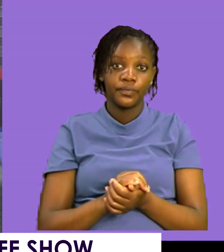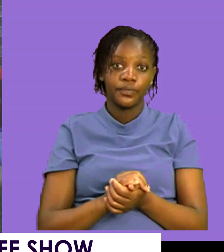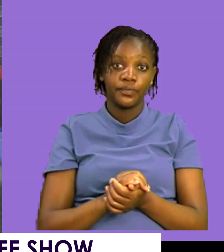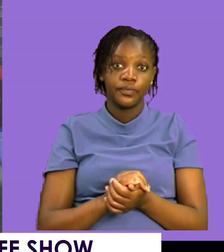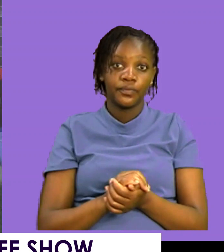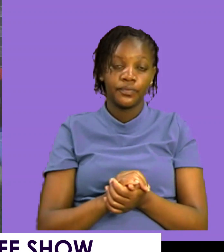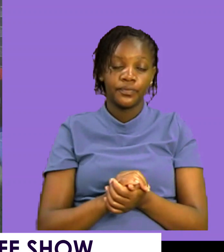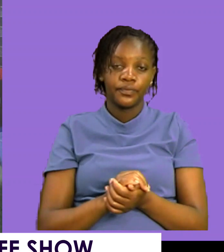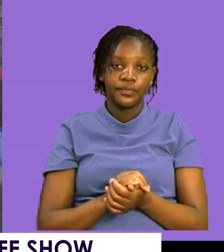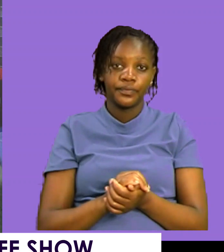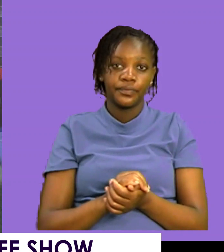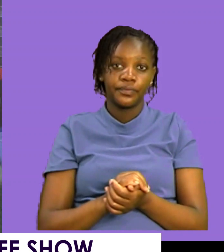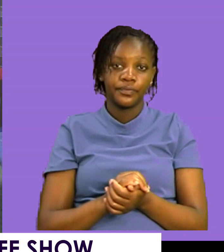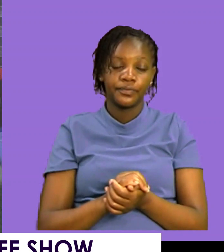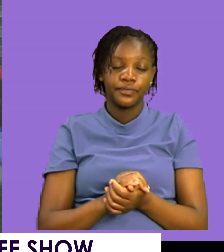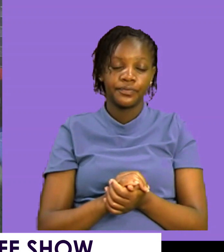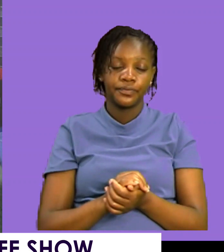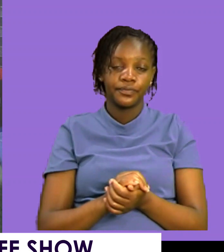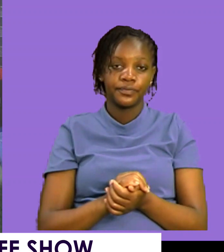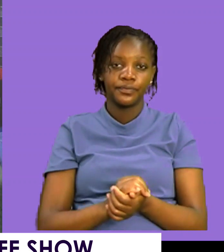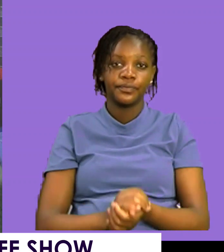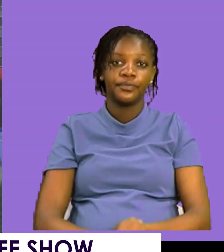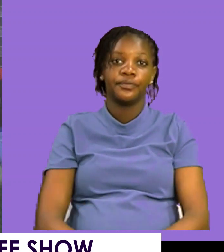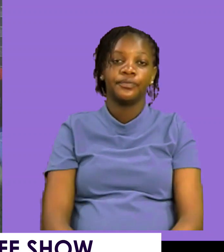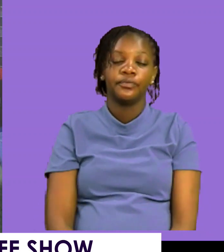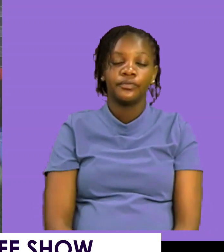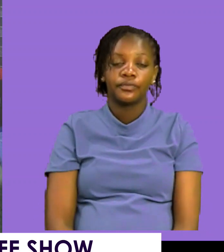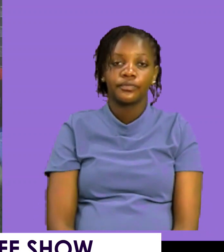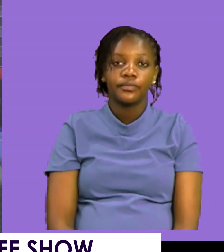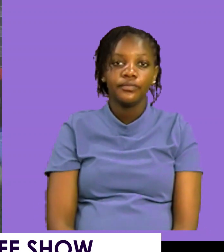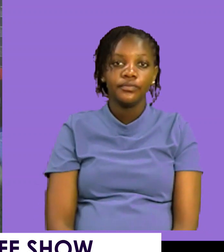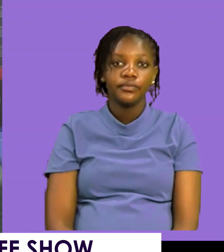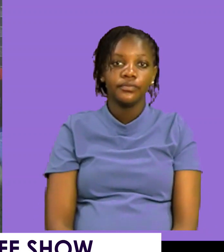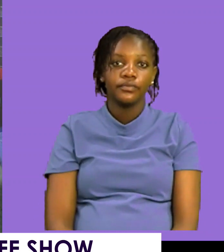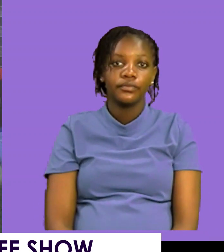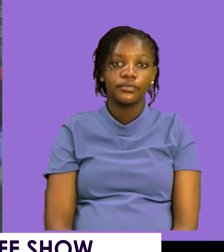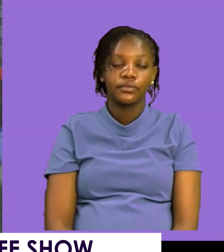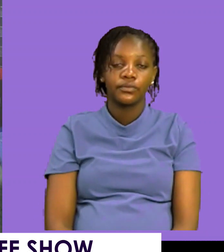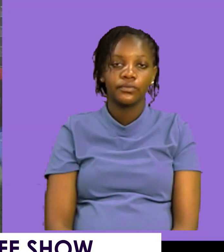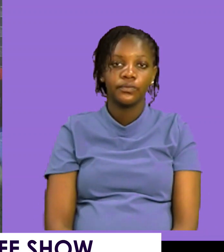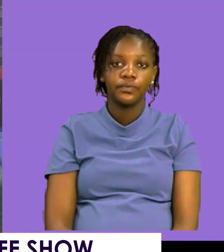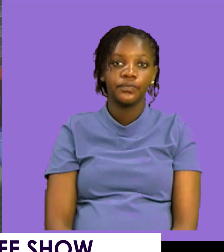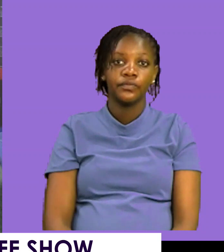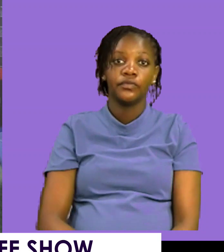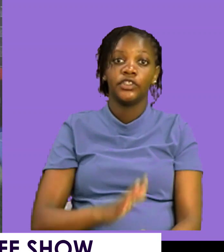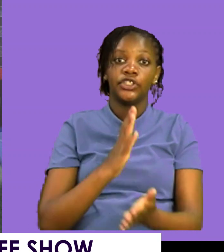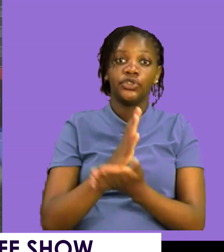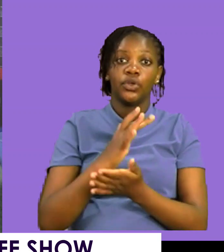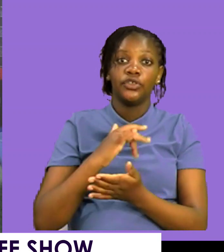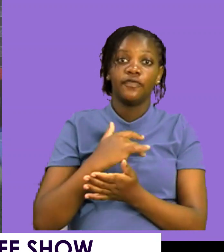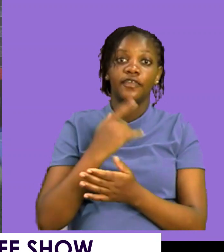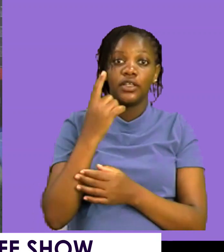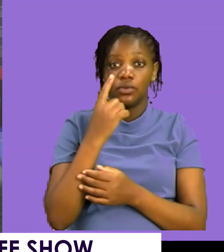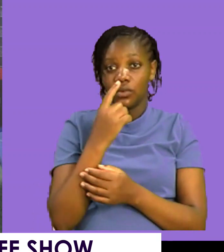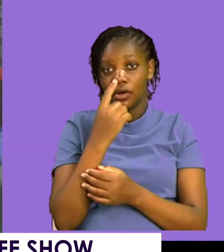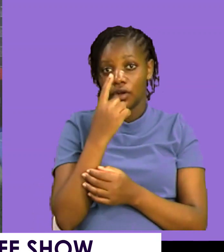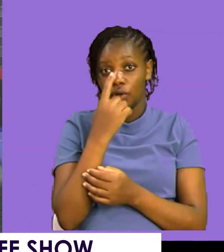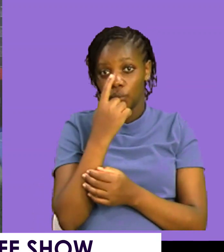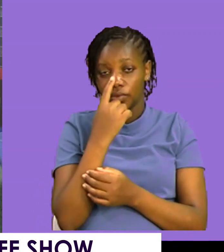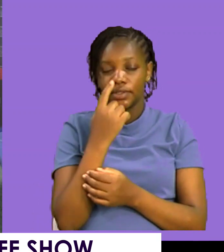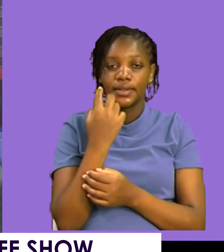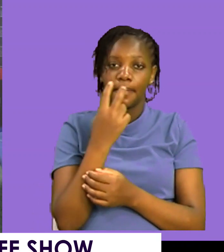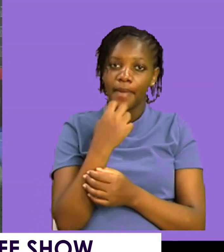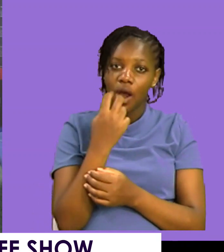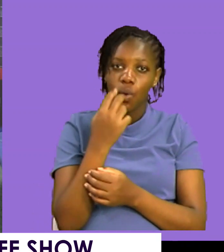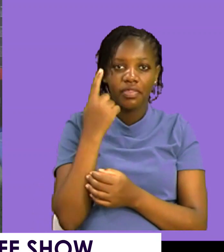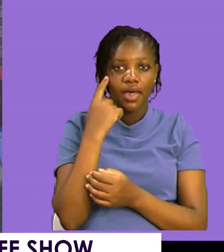you to touch your face with those warm hands. Can you feel your eyes? Feel your nose? Feel your mouth?